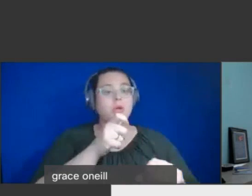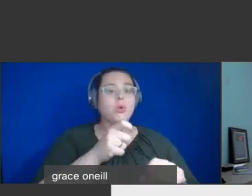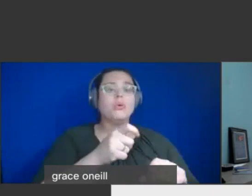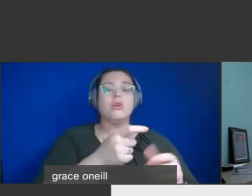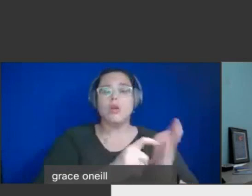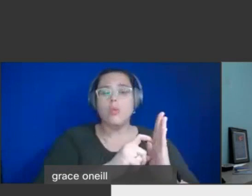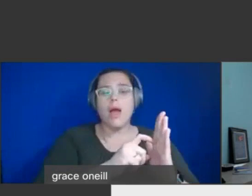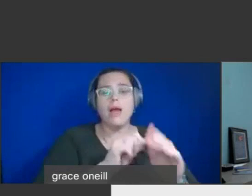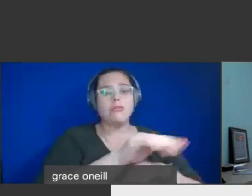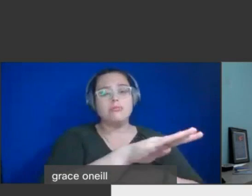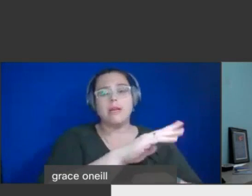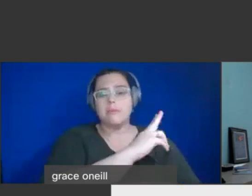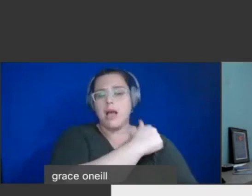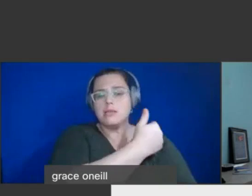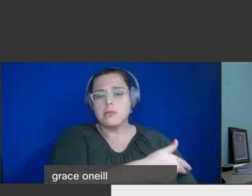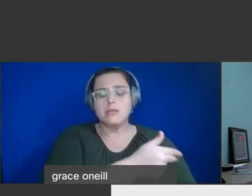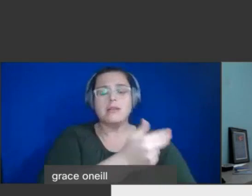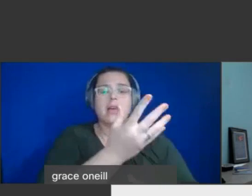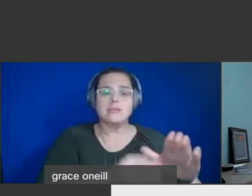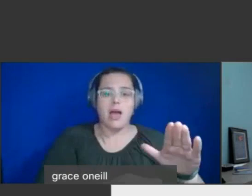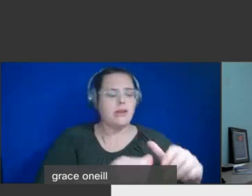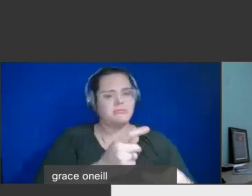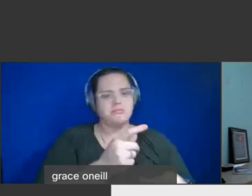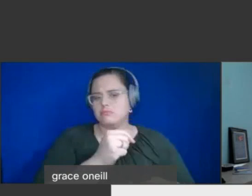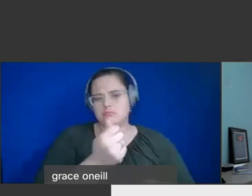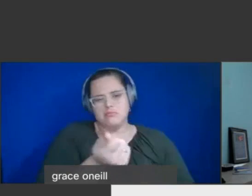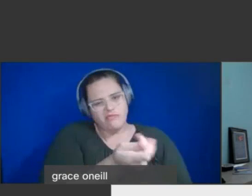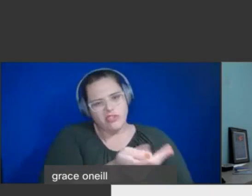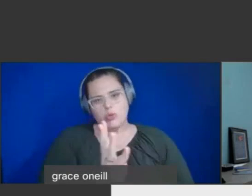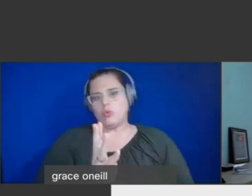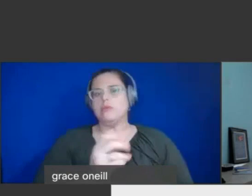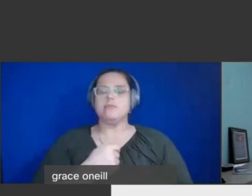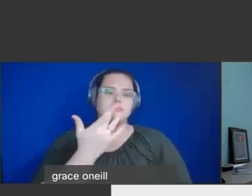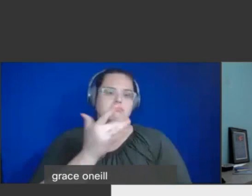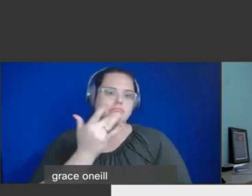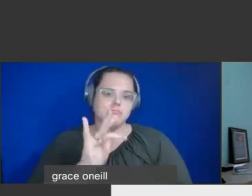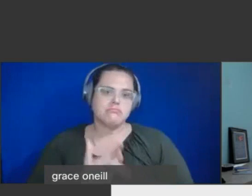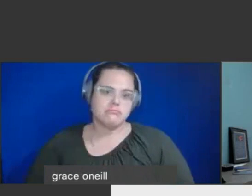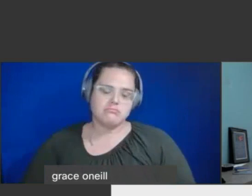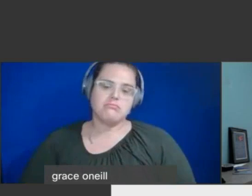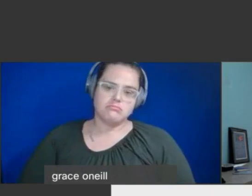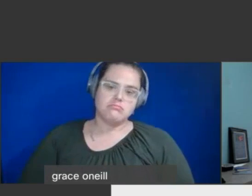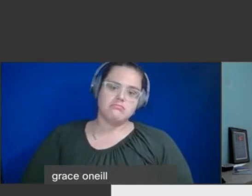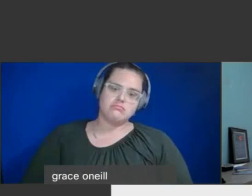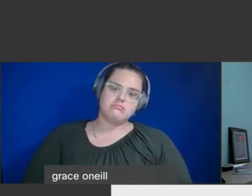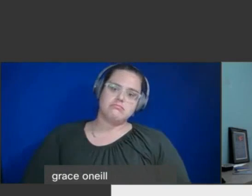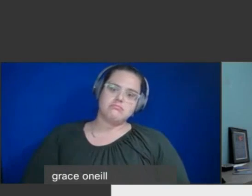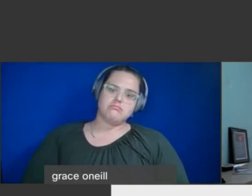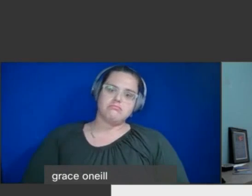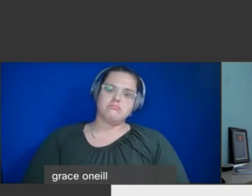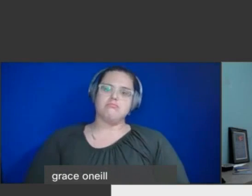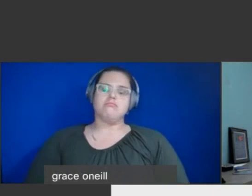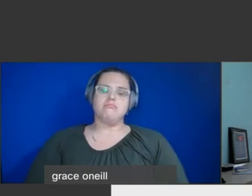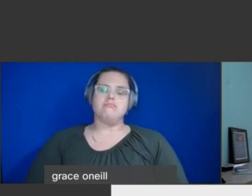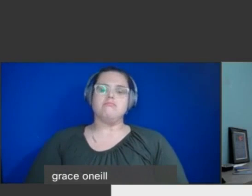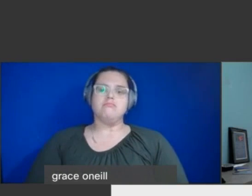required inpatient care, and that we didn't lose anyone to COVID over the last several weeks. There